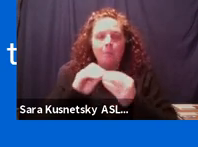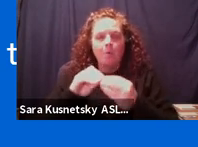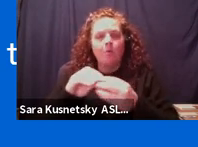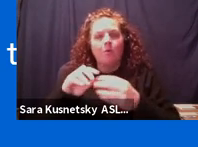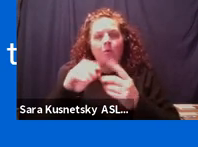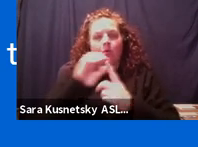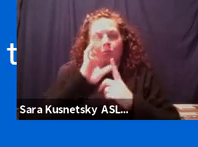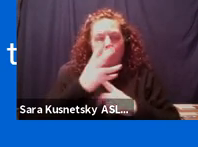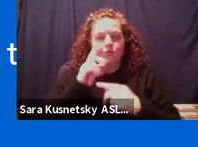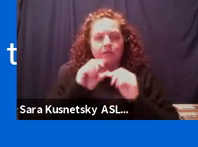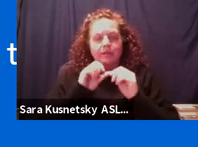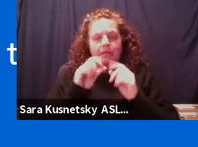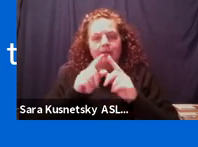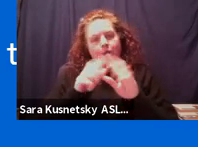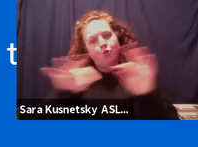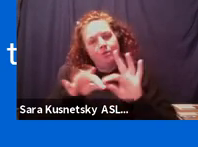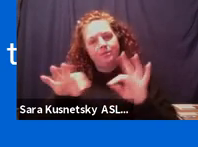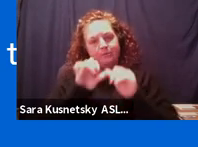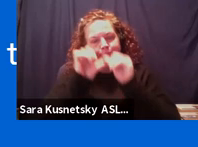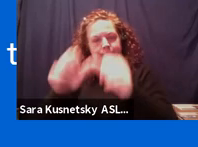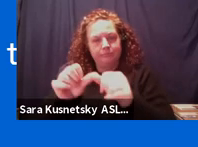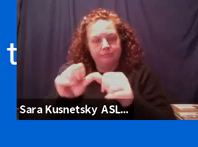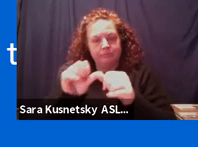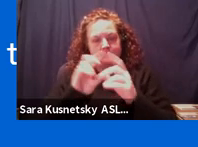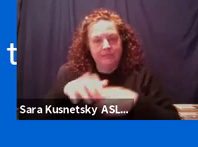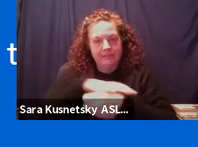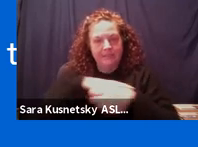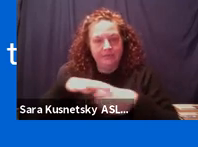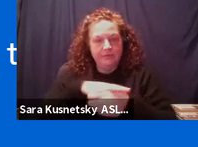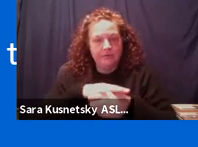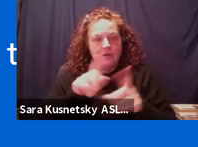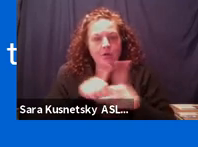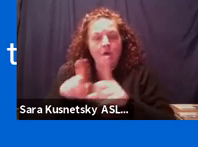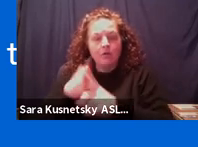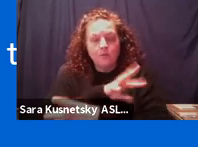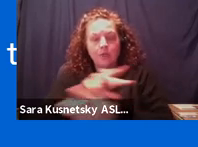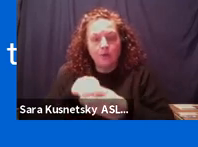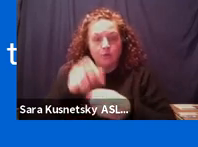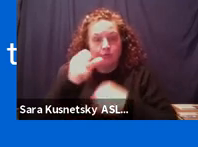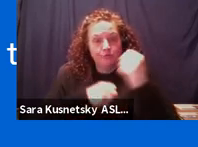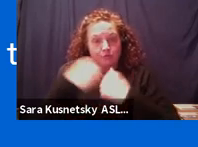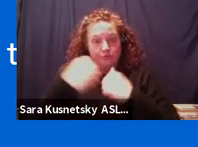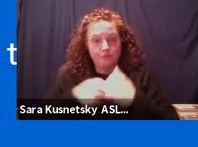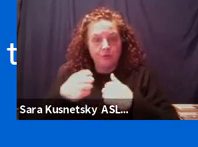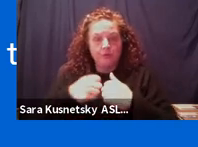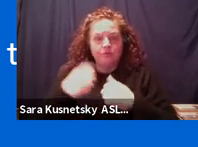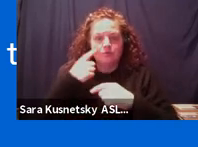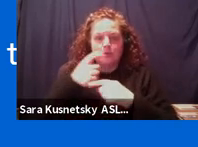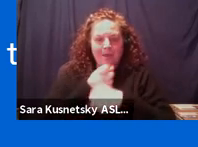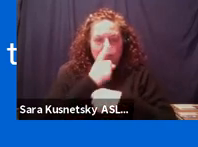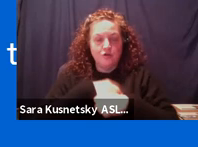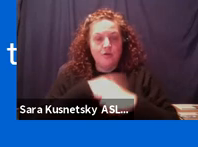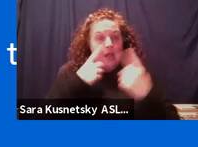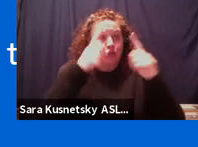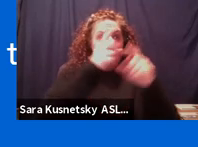sustaining district. But it also includes our efforts to create the conditions and structures to close achievement gaps.